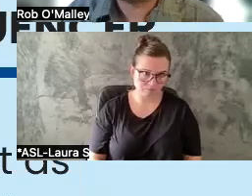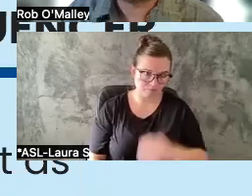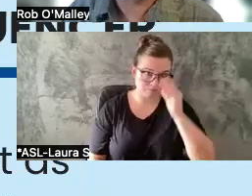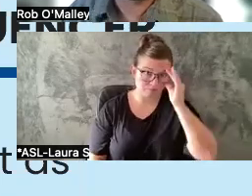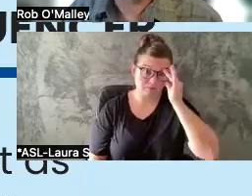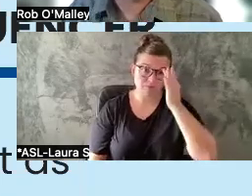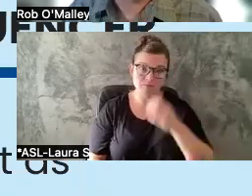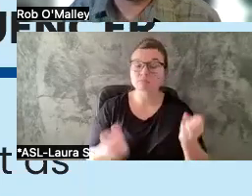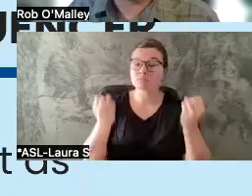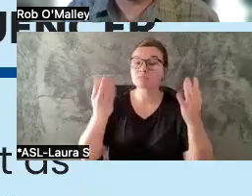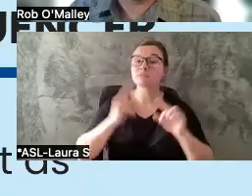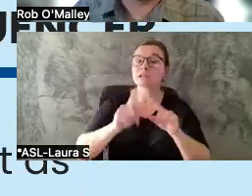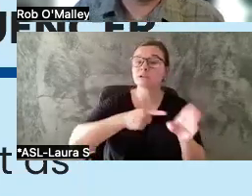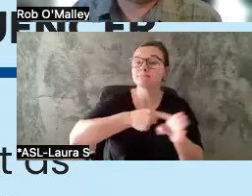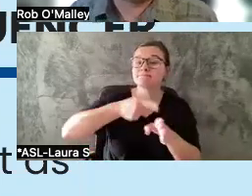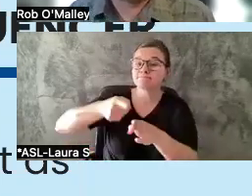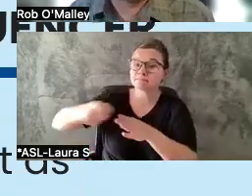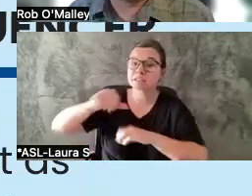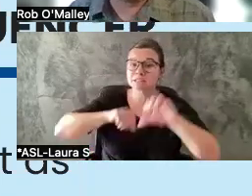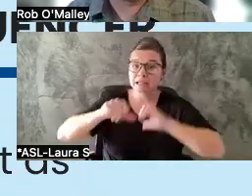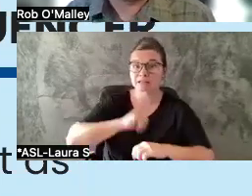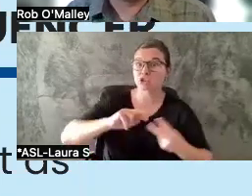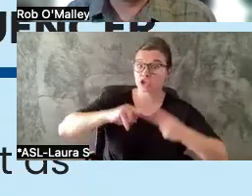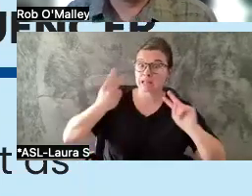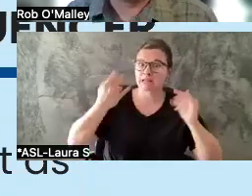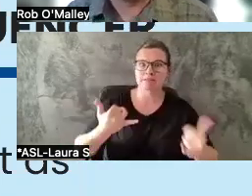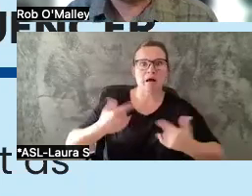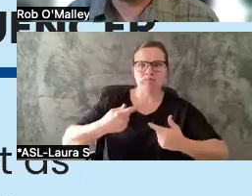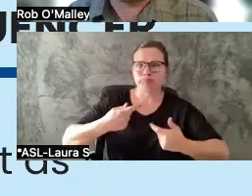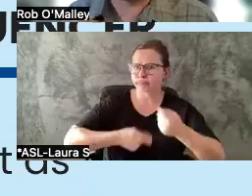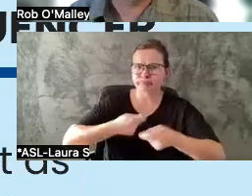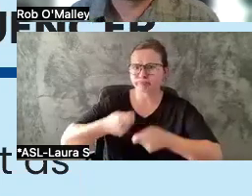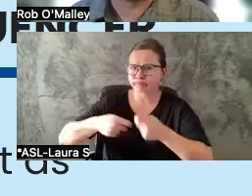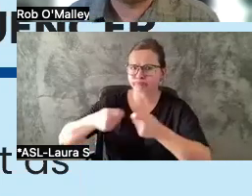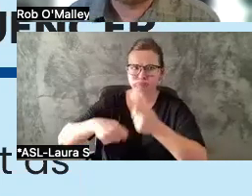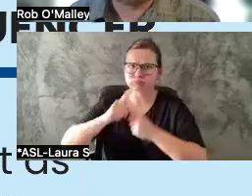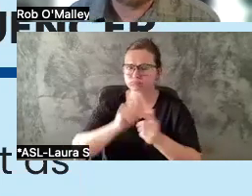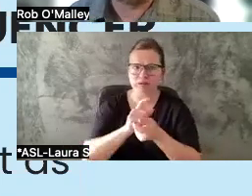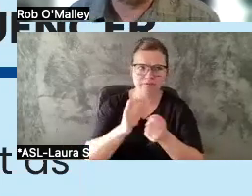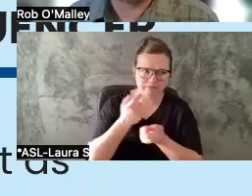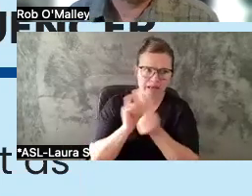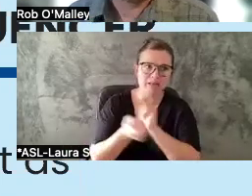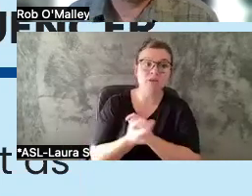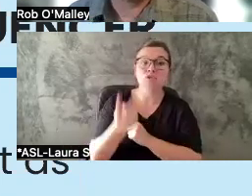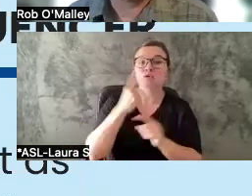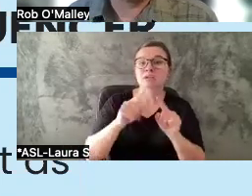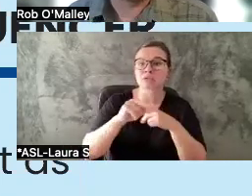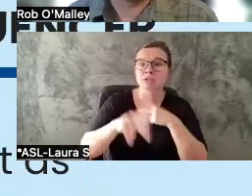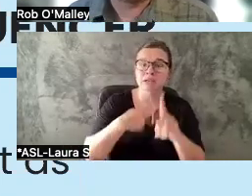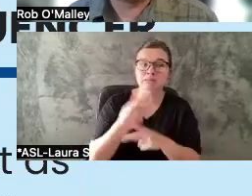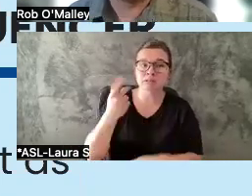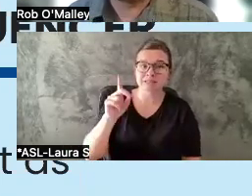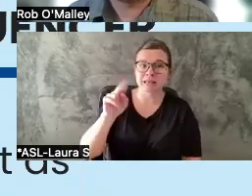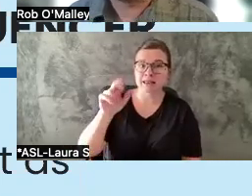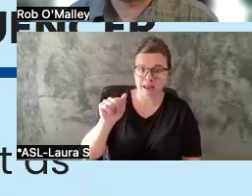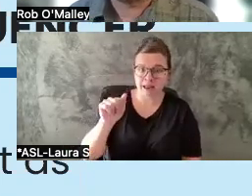And like many fields of science, genetics is advancing quickly. What we have here are two types of DNA sequencers. One that